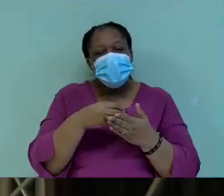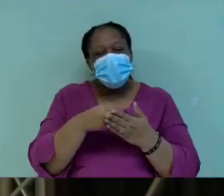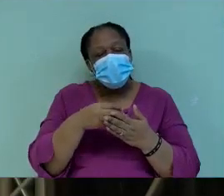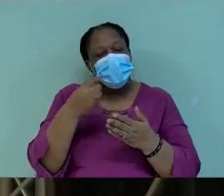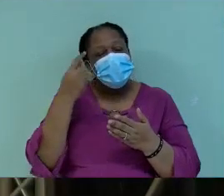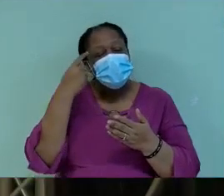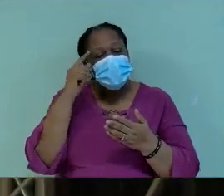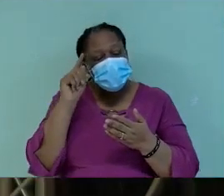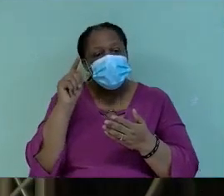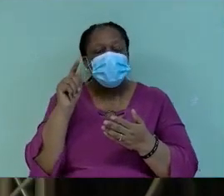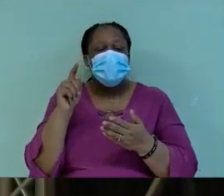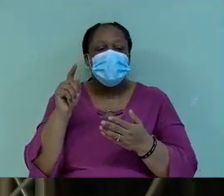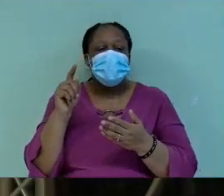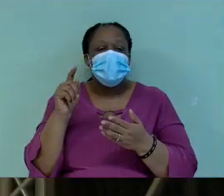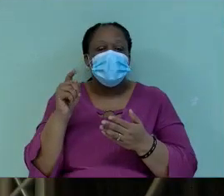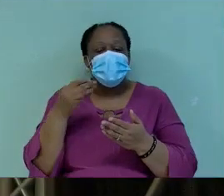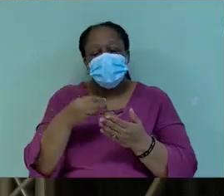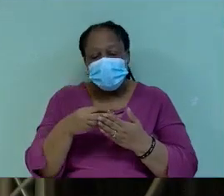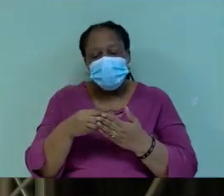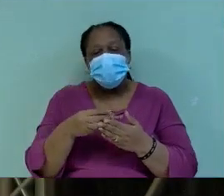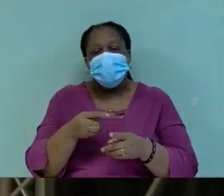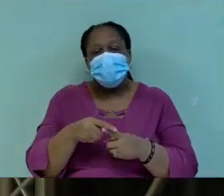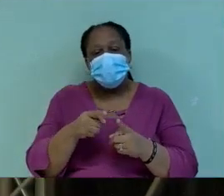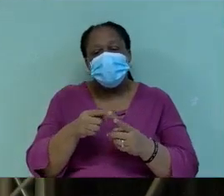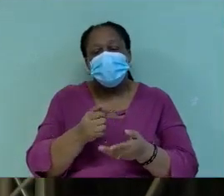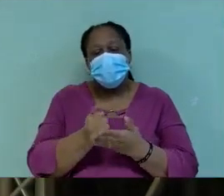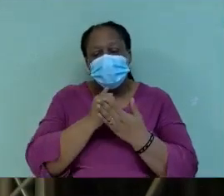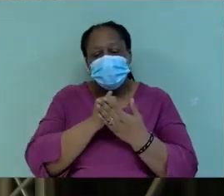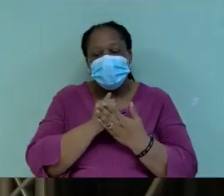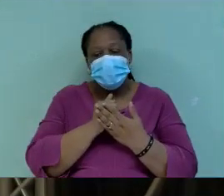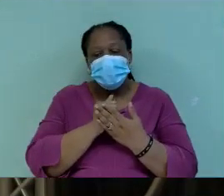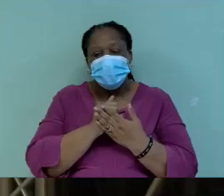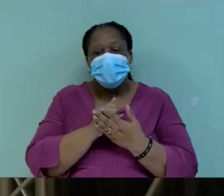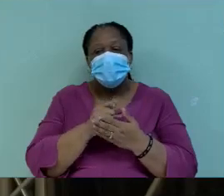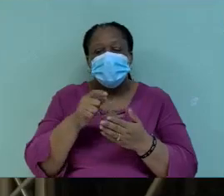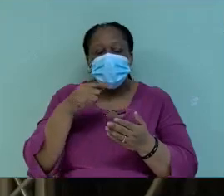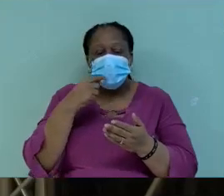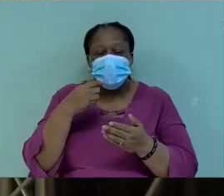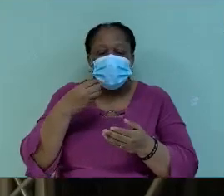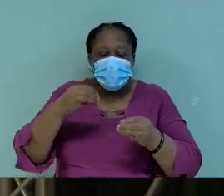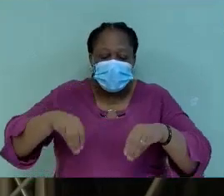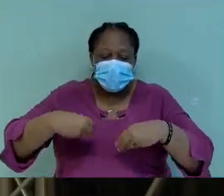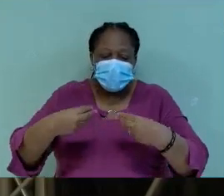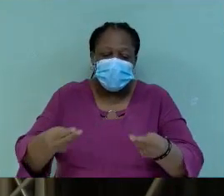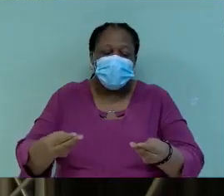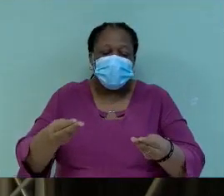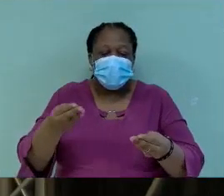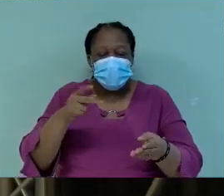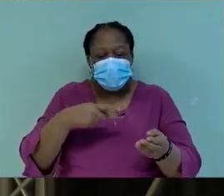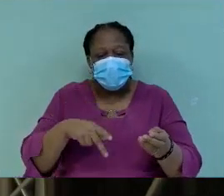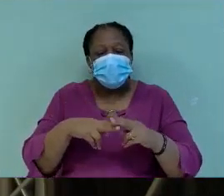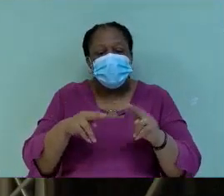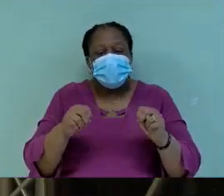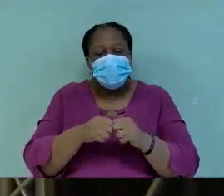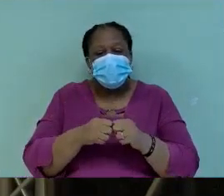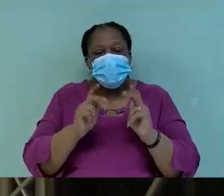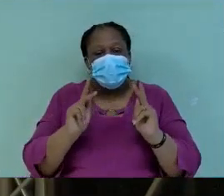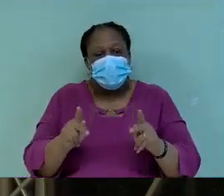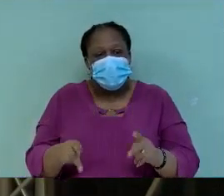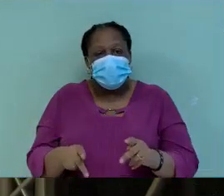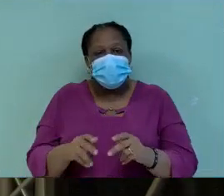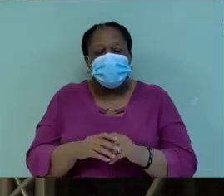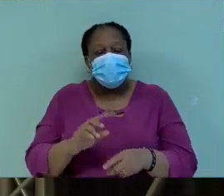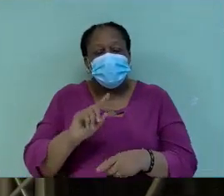my social media platform to raise whatever funds I can to give back to St. Kitts and Nevis people in time of need where there is